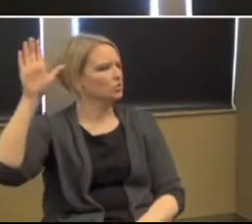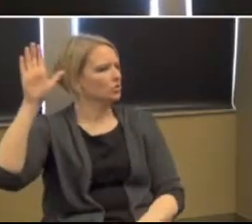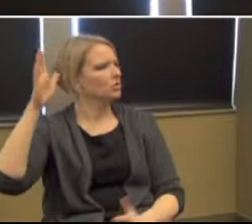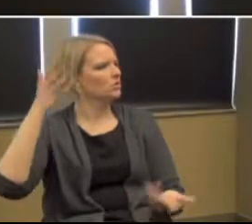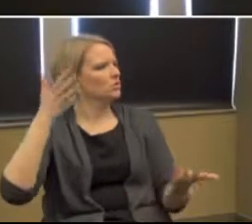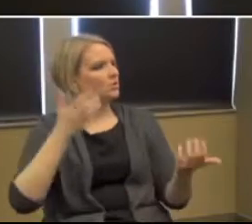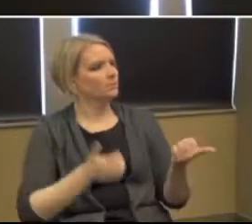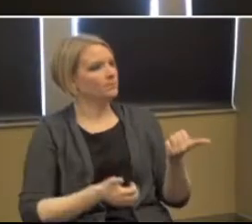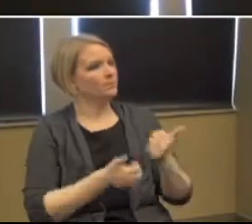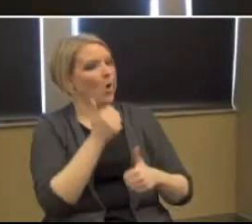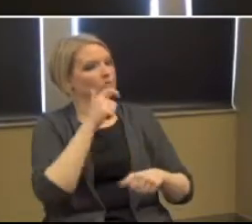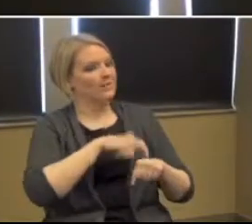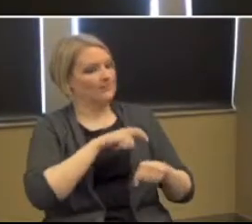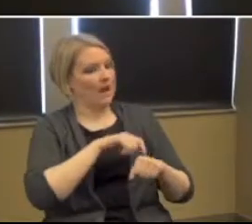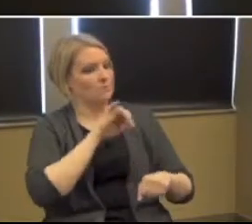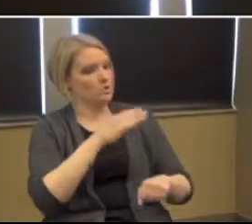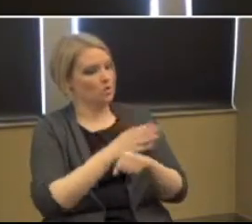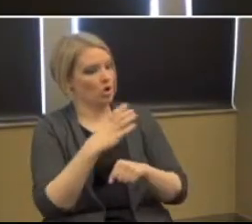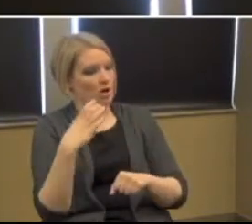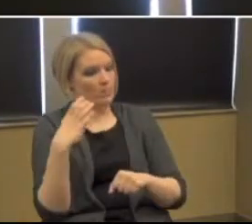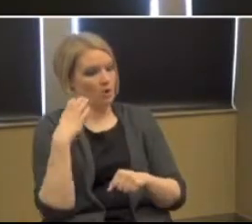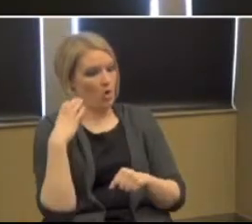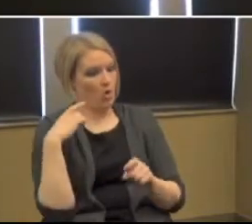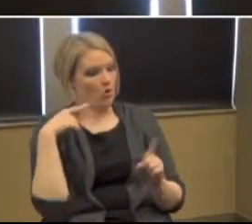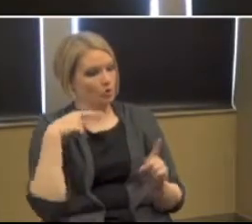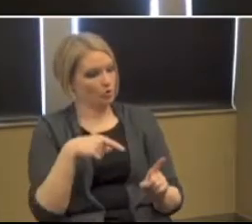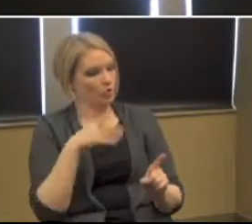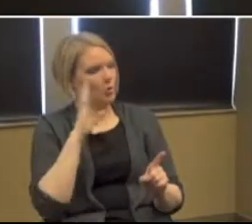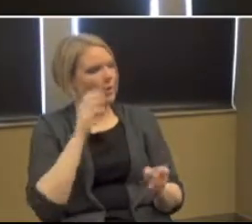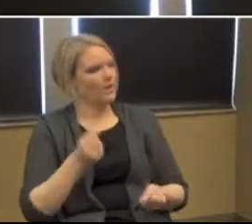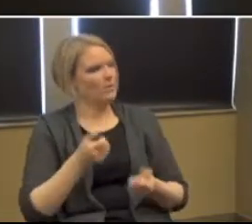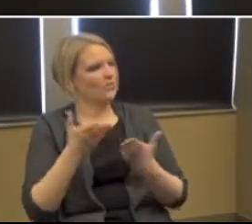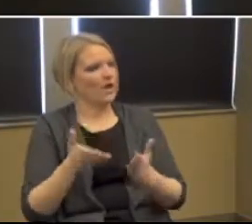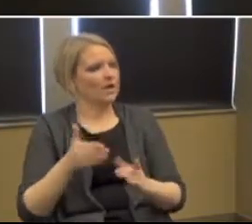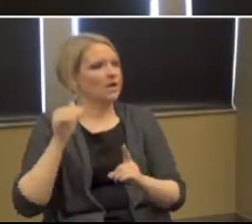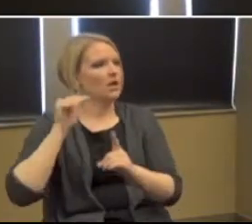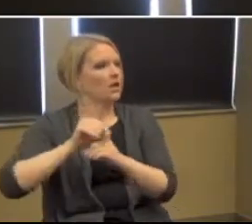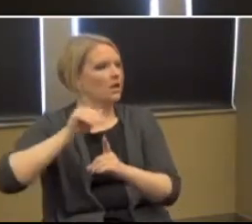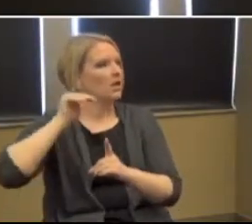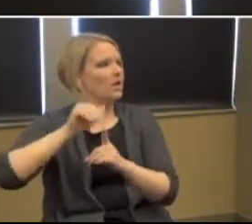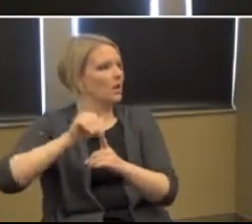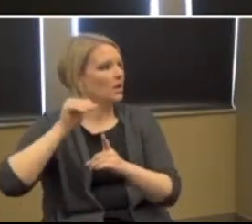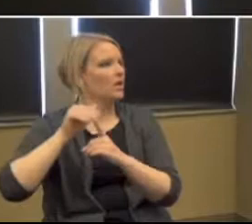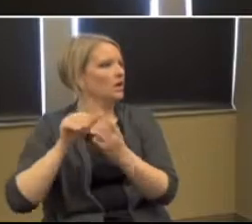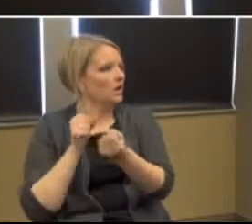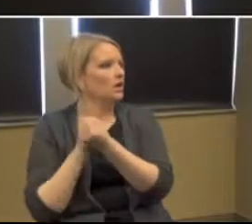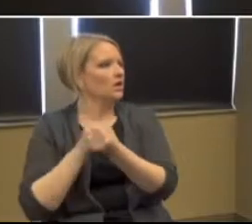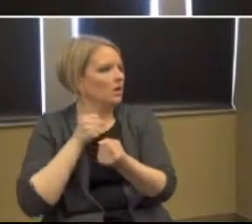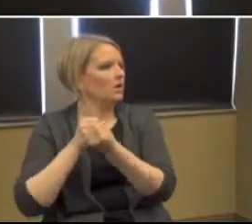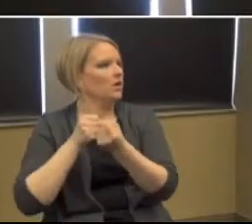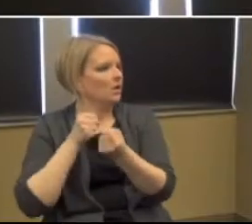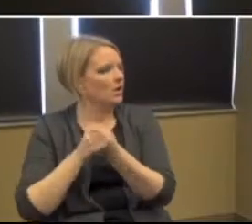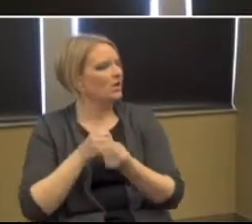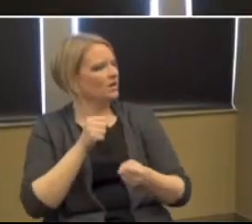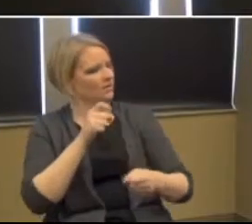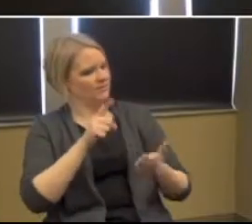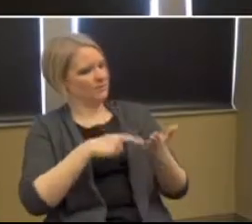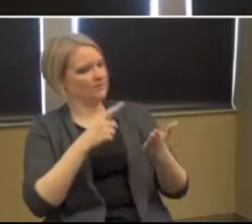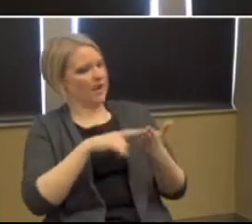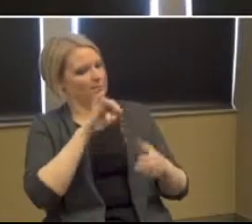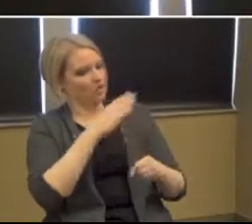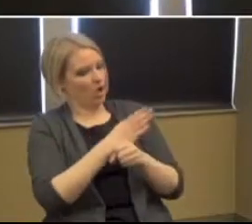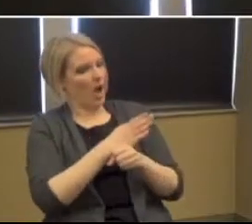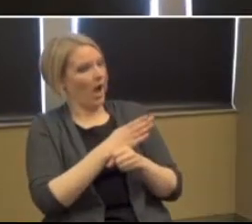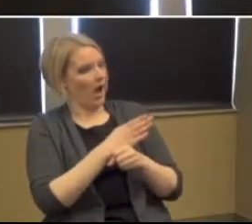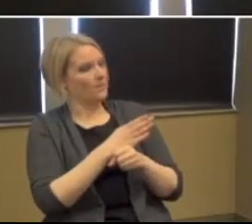Oftentimes it's the job coach who is providing a lot of support, sometimes doing the job for the